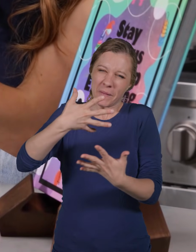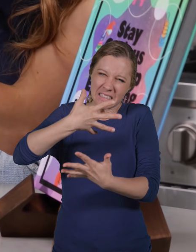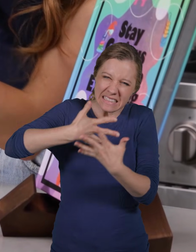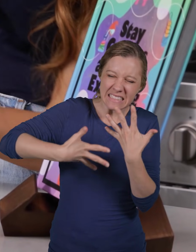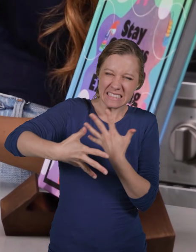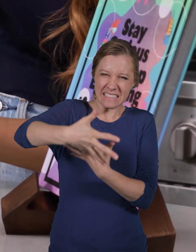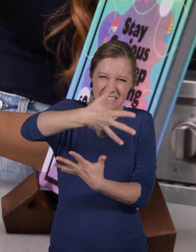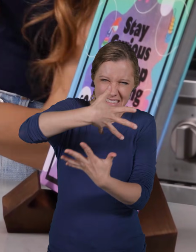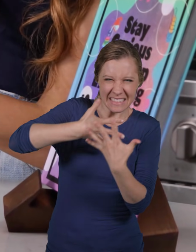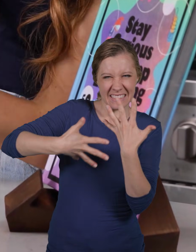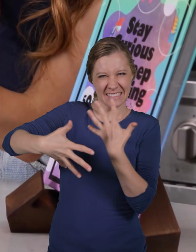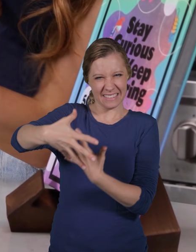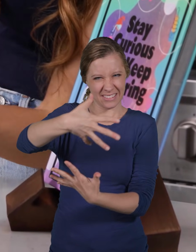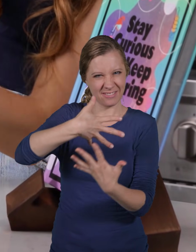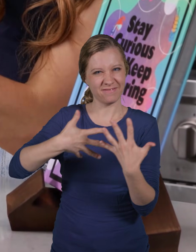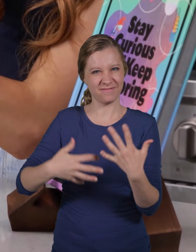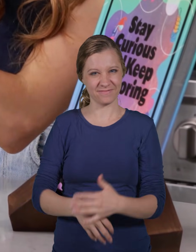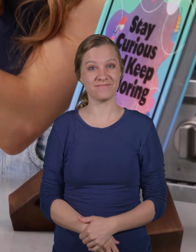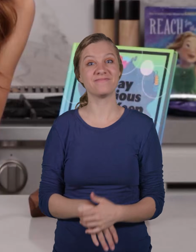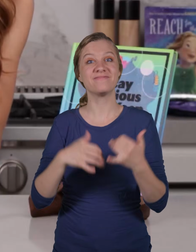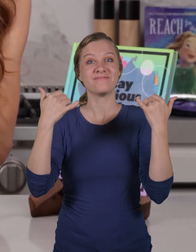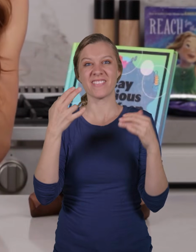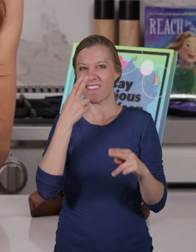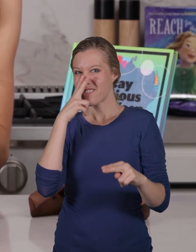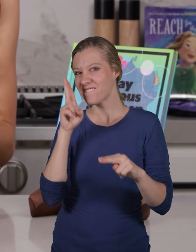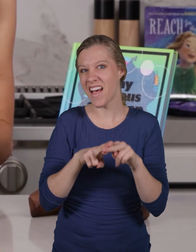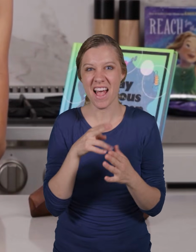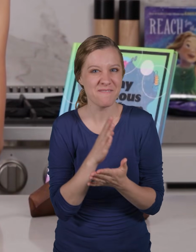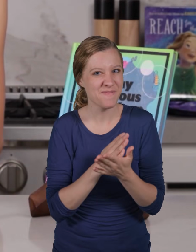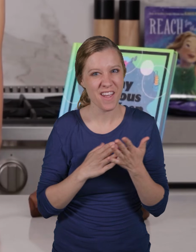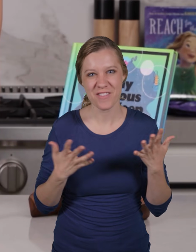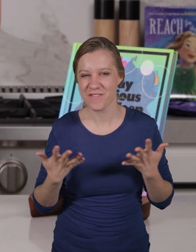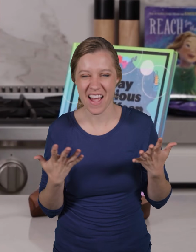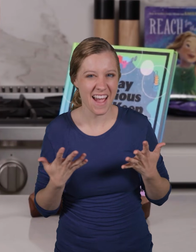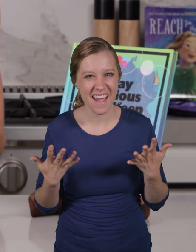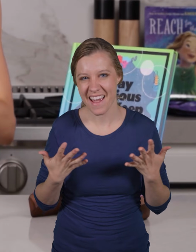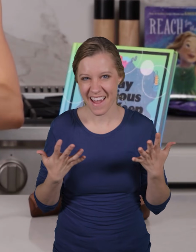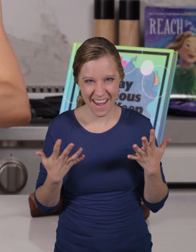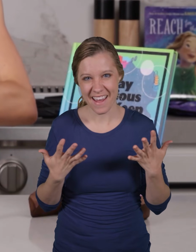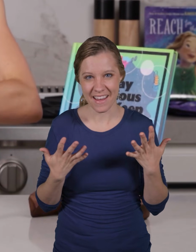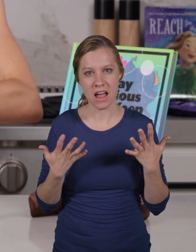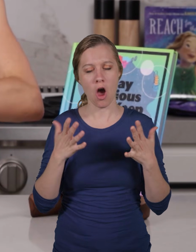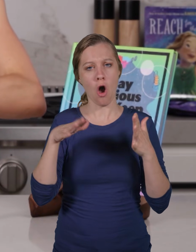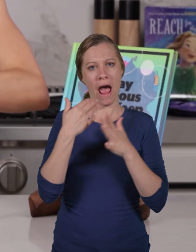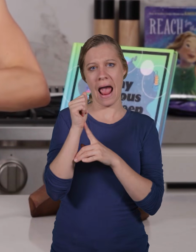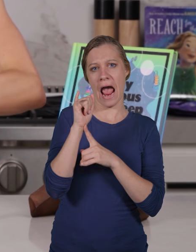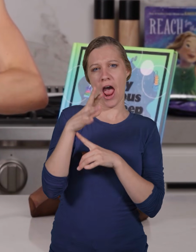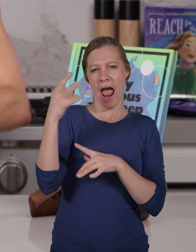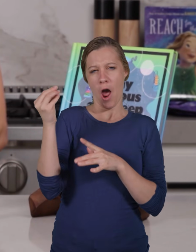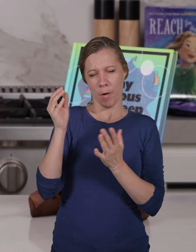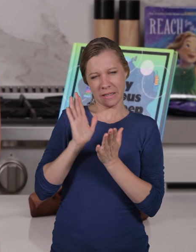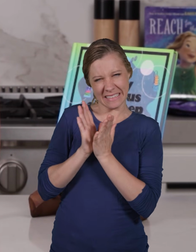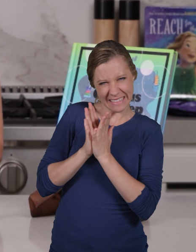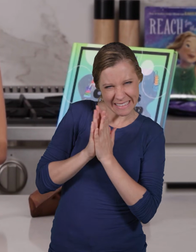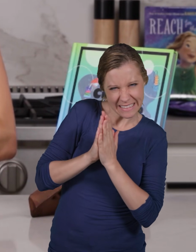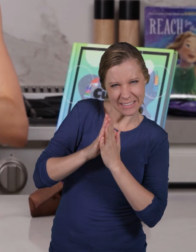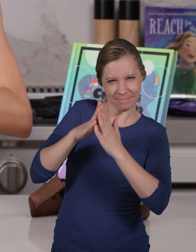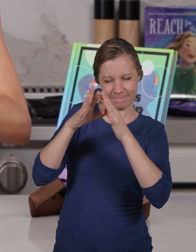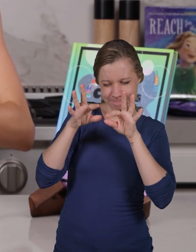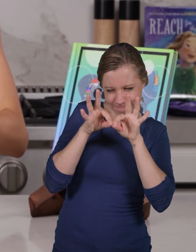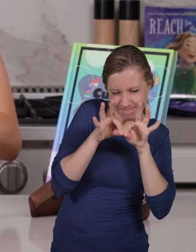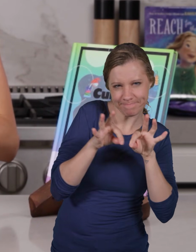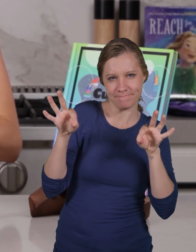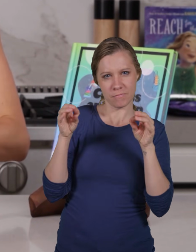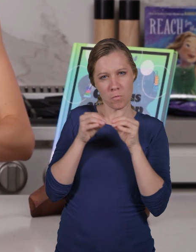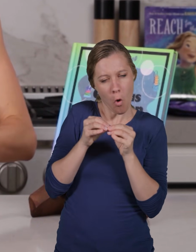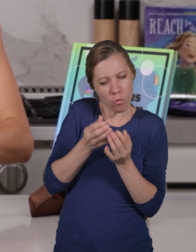that to be all mixed through. Now, for the fun part. So I'm gonna get all the air out of my bag